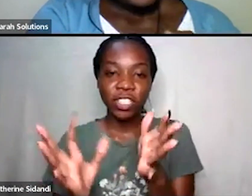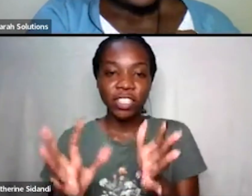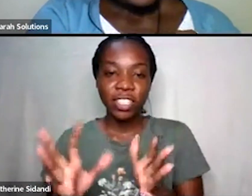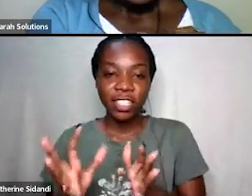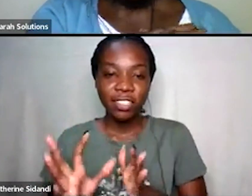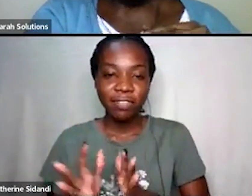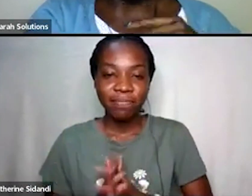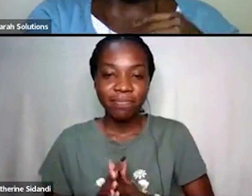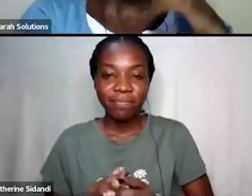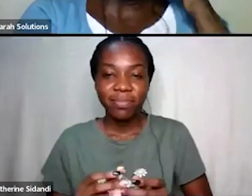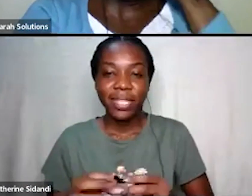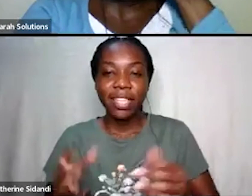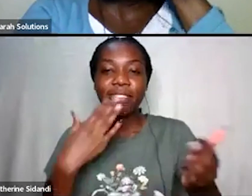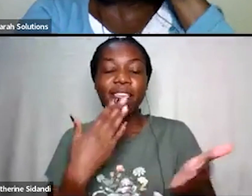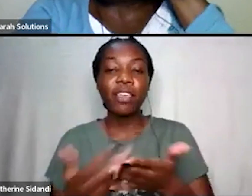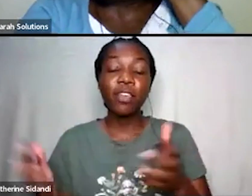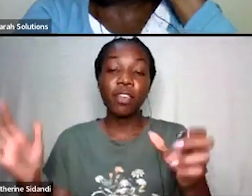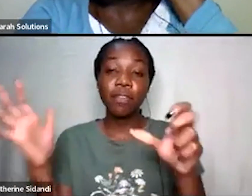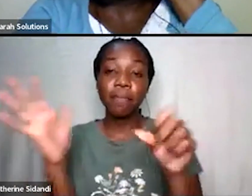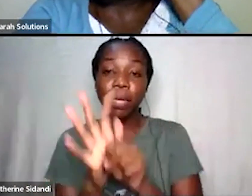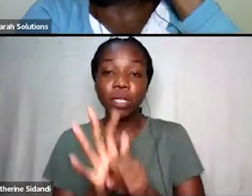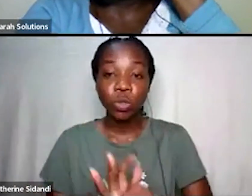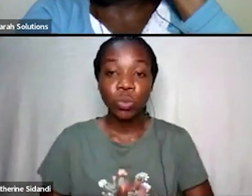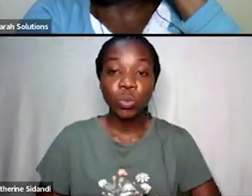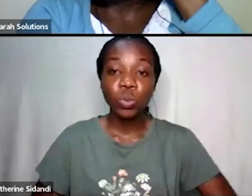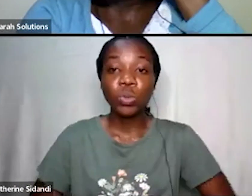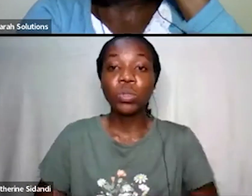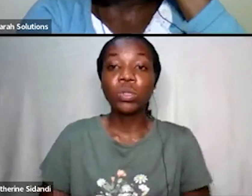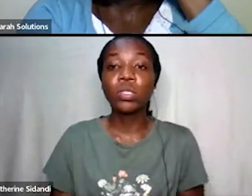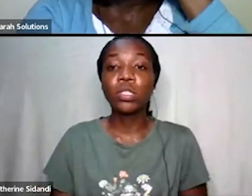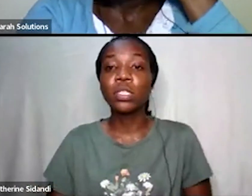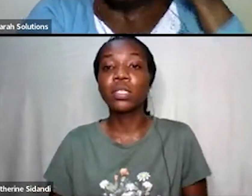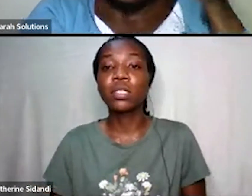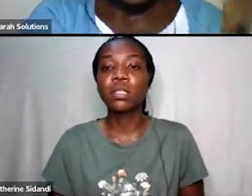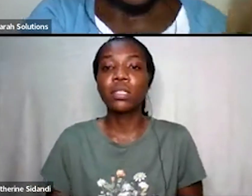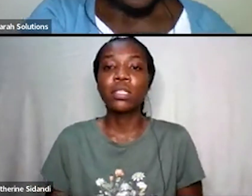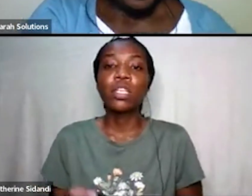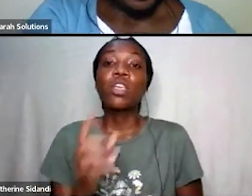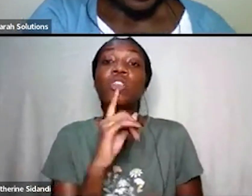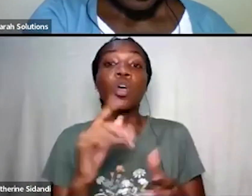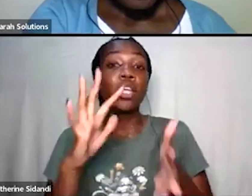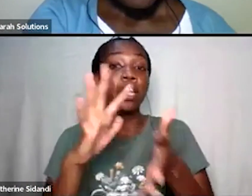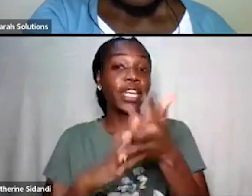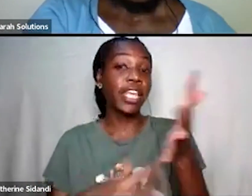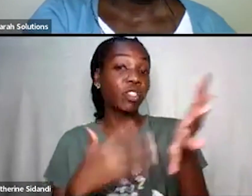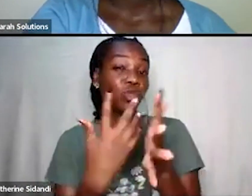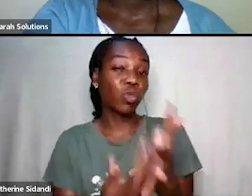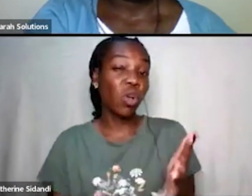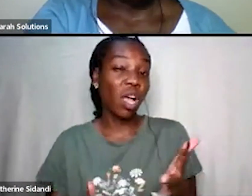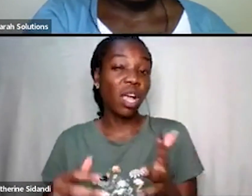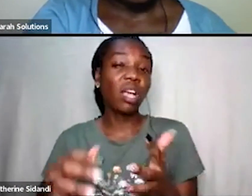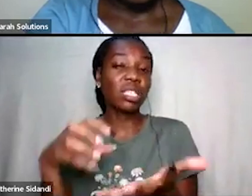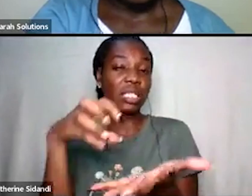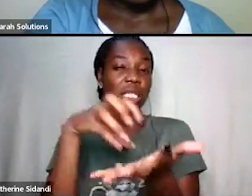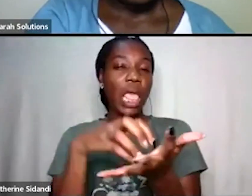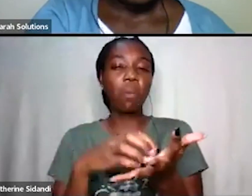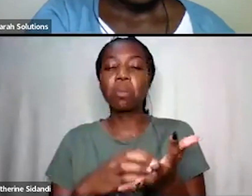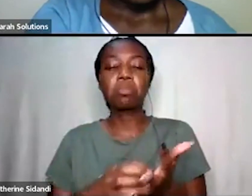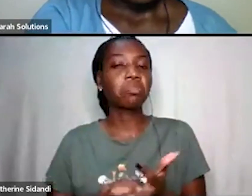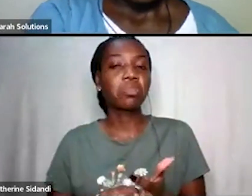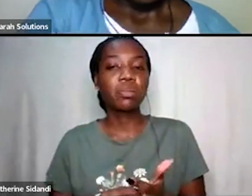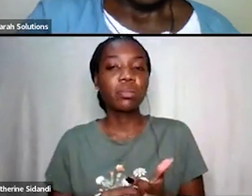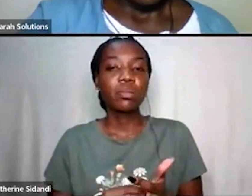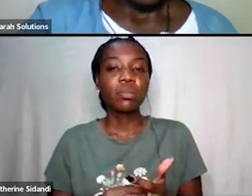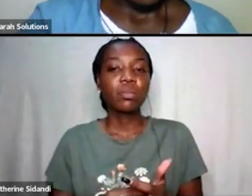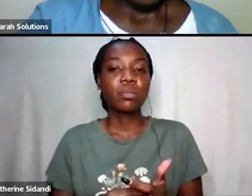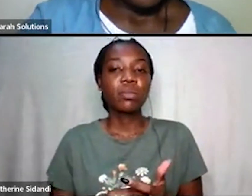Grace. Thank you very much. My network is not very stable, so I